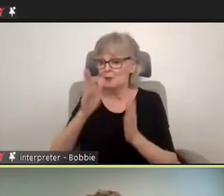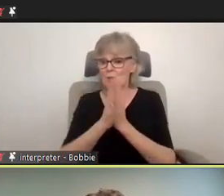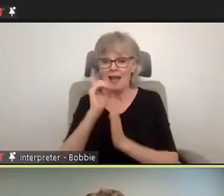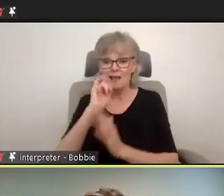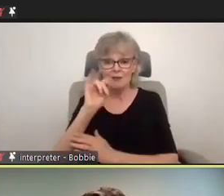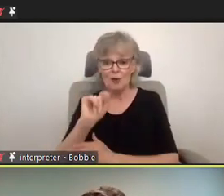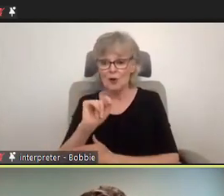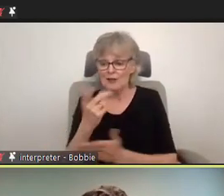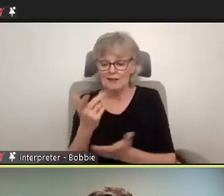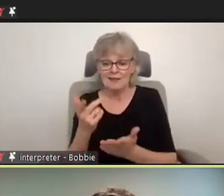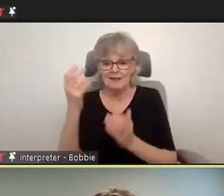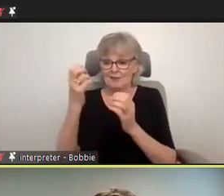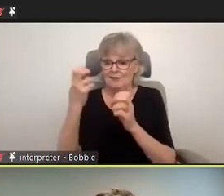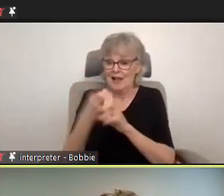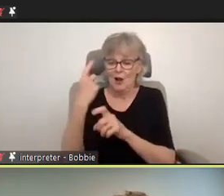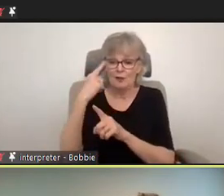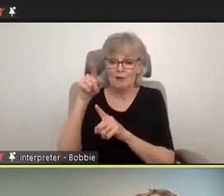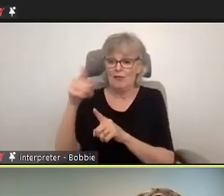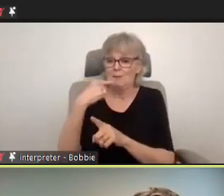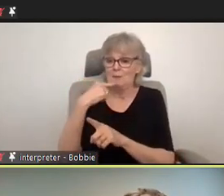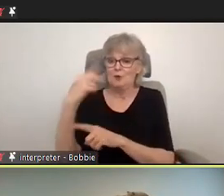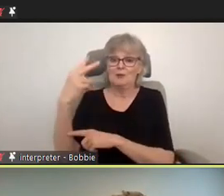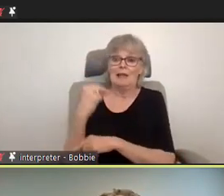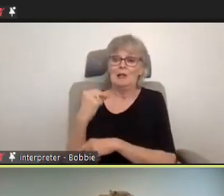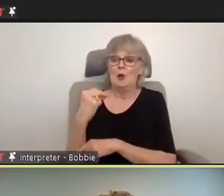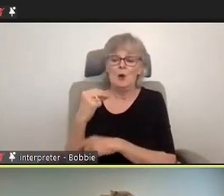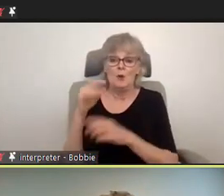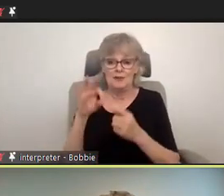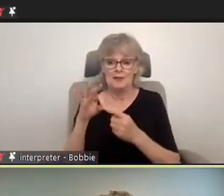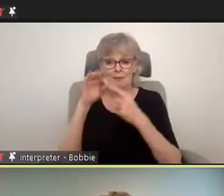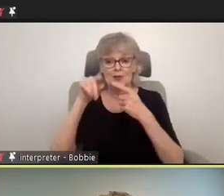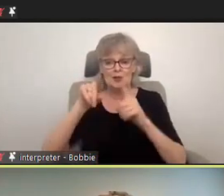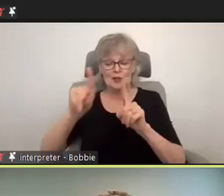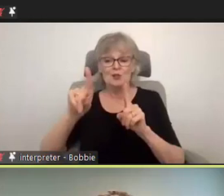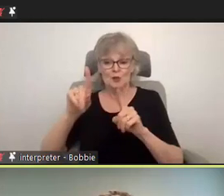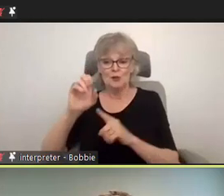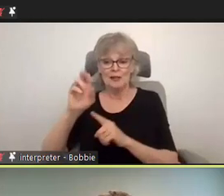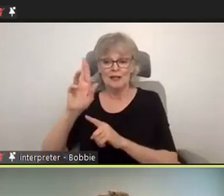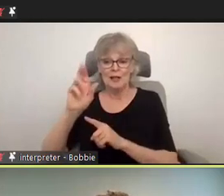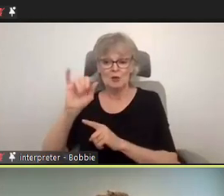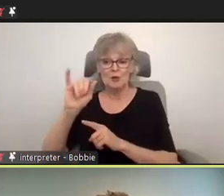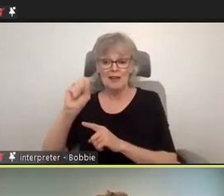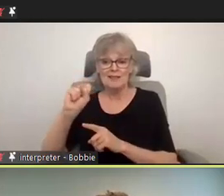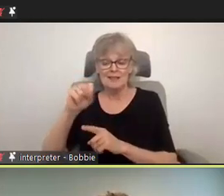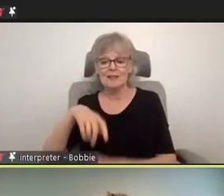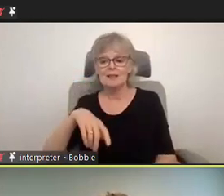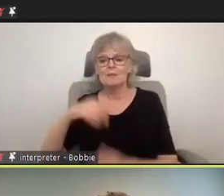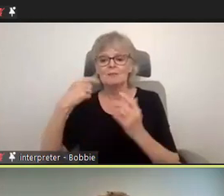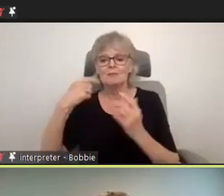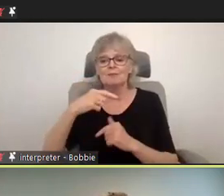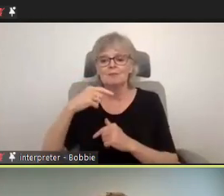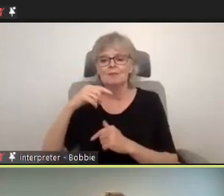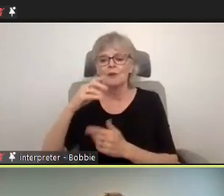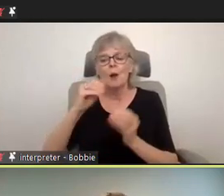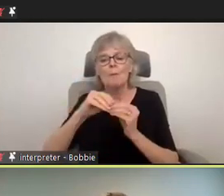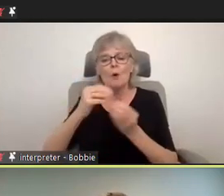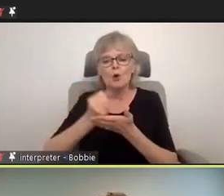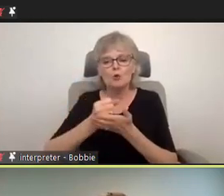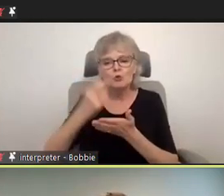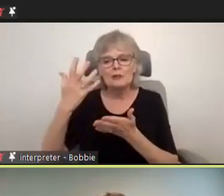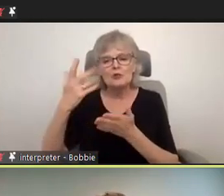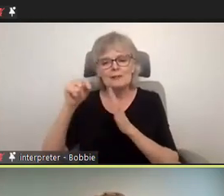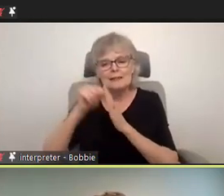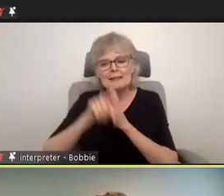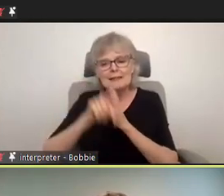a request like that, especially during a crisis. I've also found that we've had richer and more regular